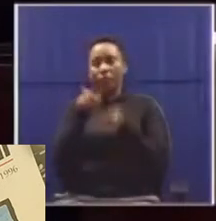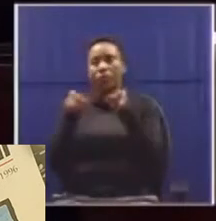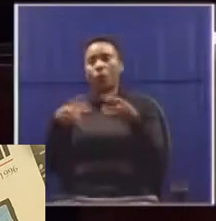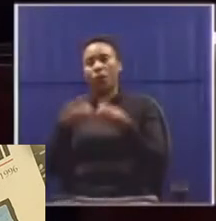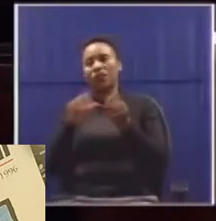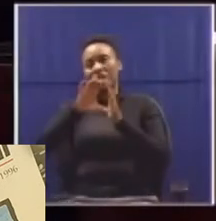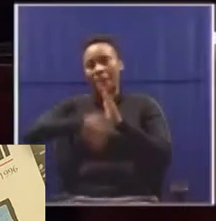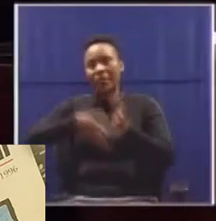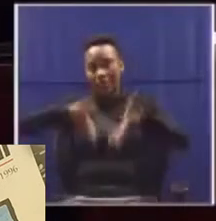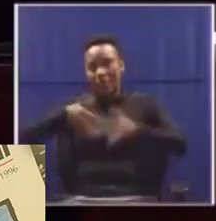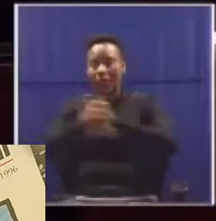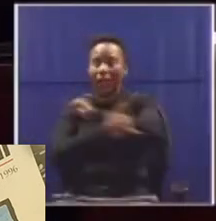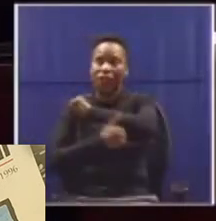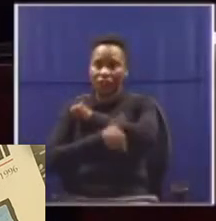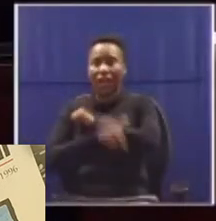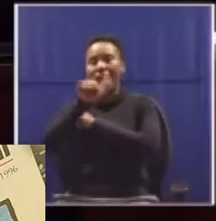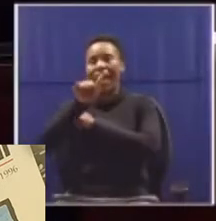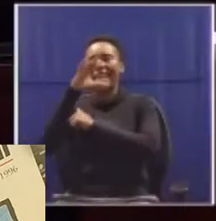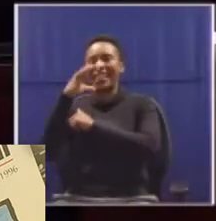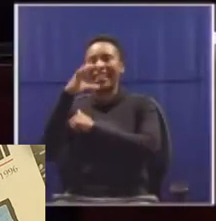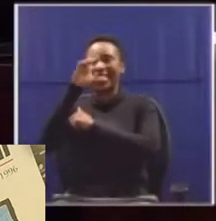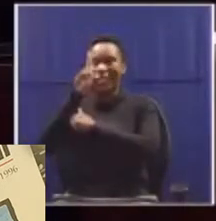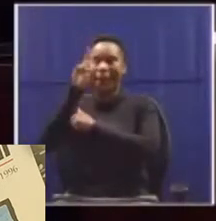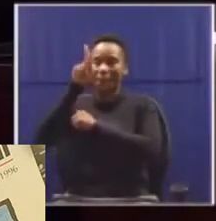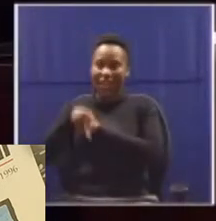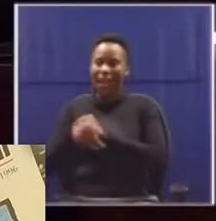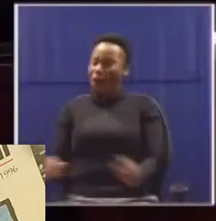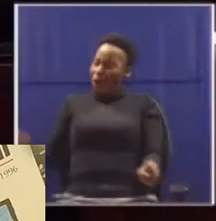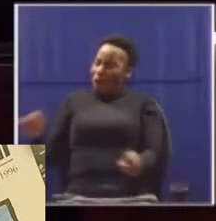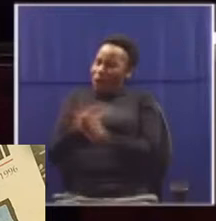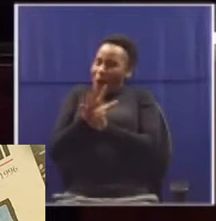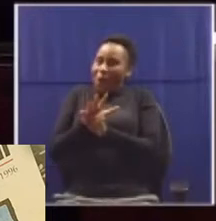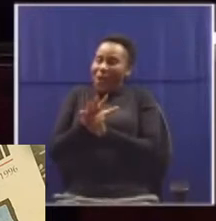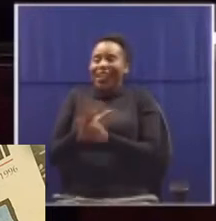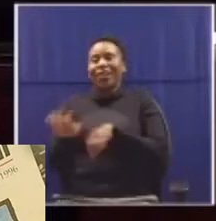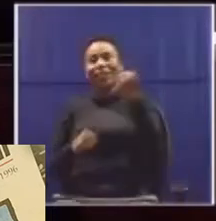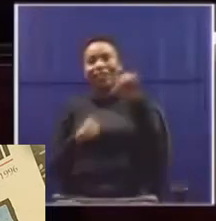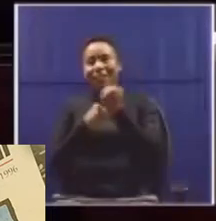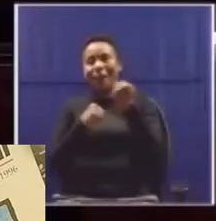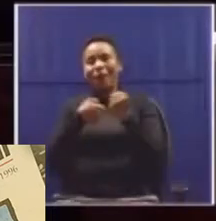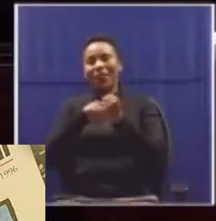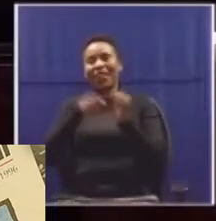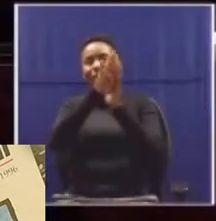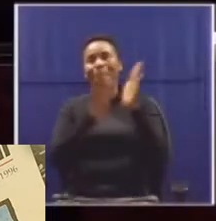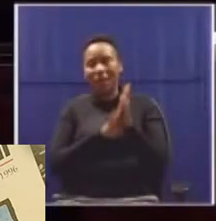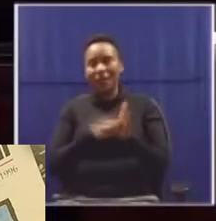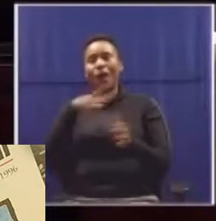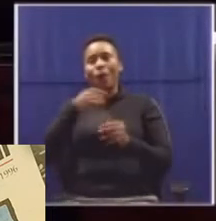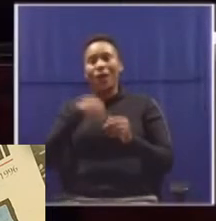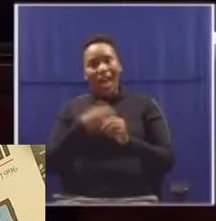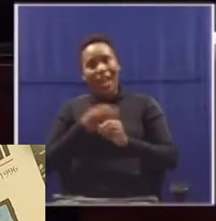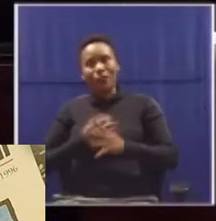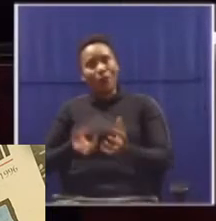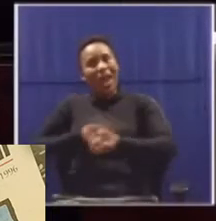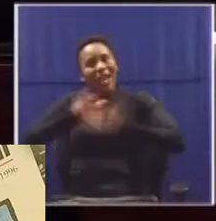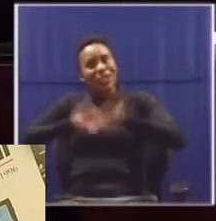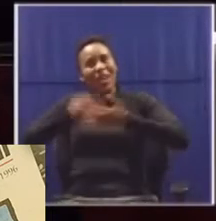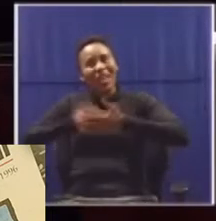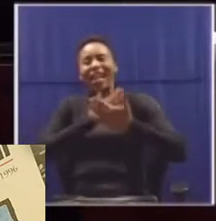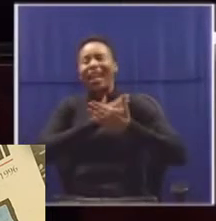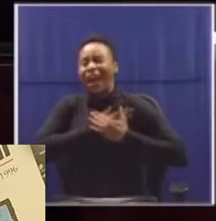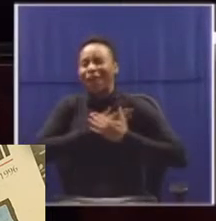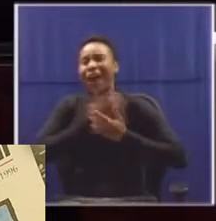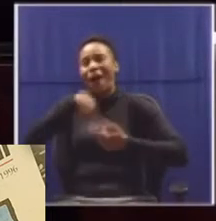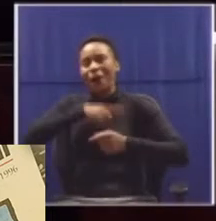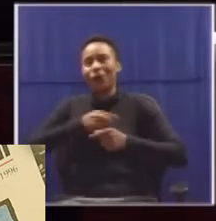the acdp enthusiastically supports this bill and we'd like to express our love to those